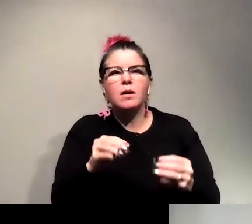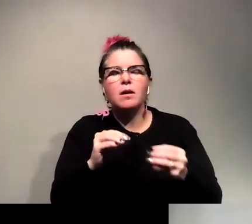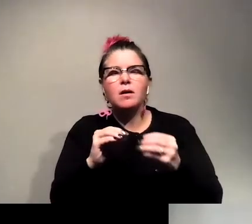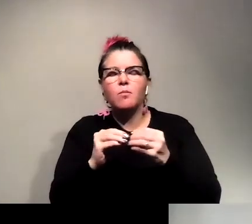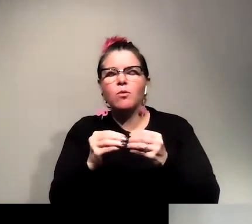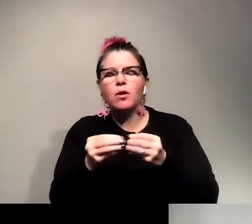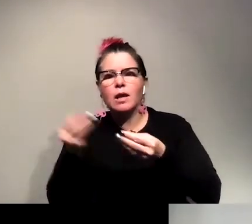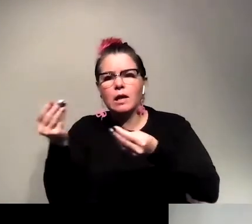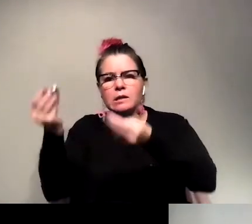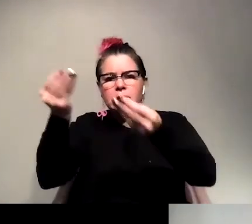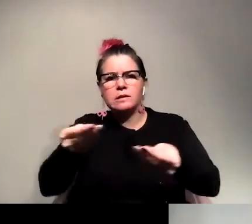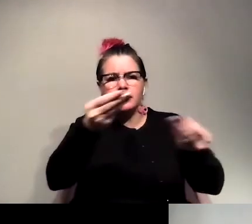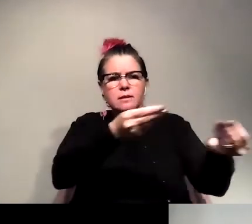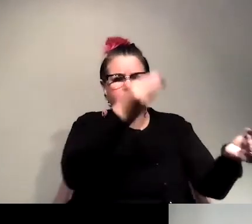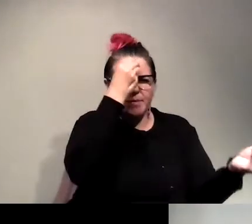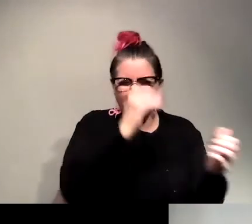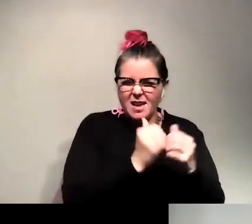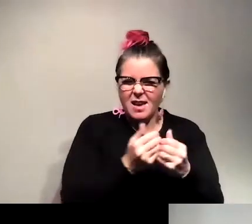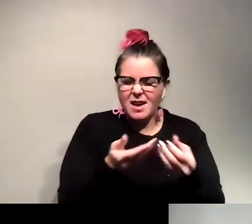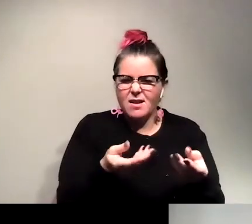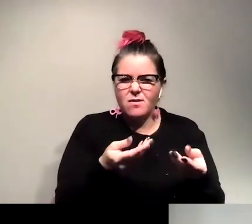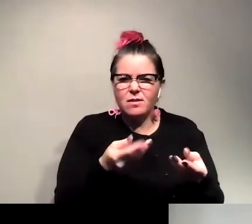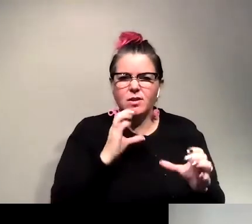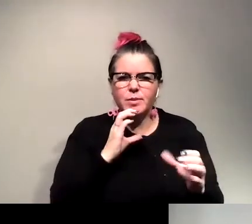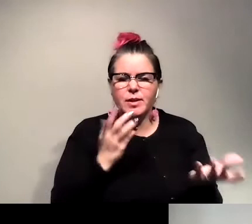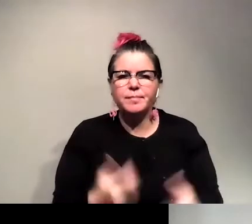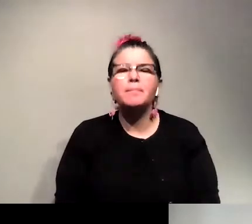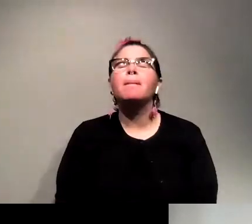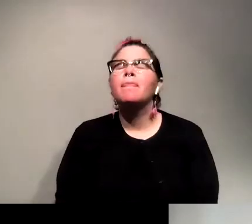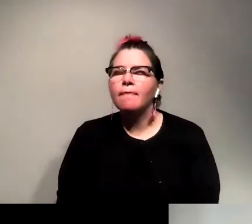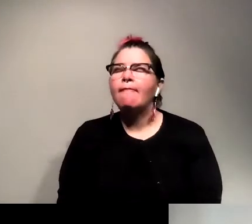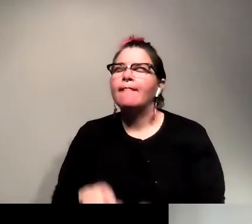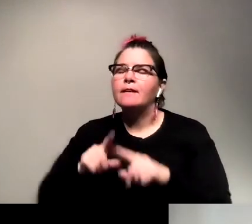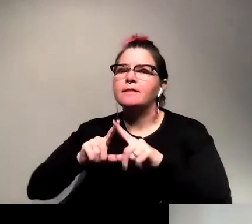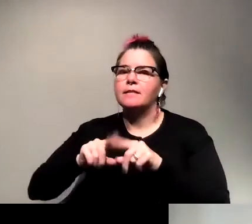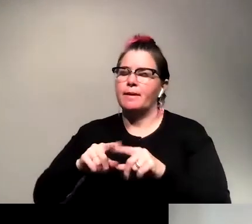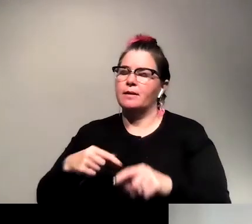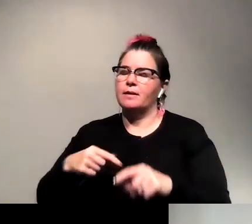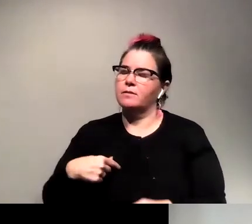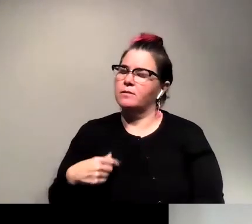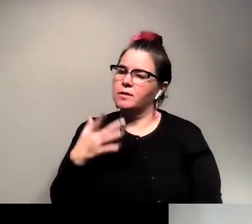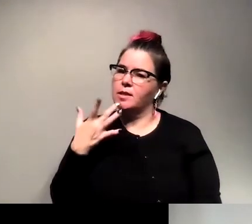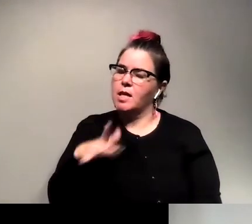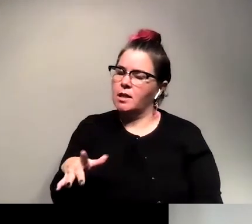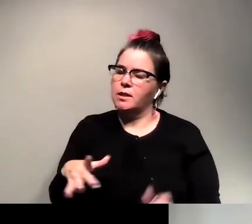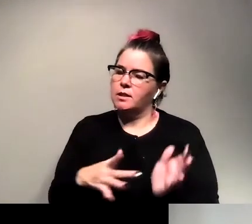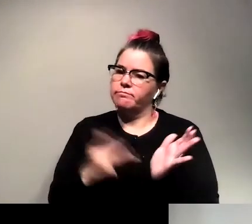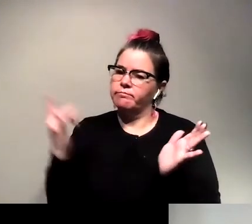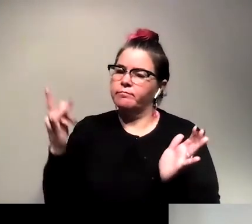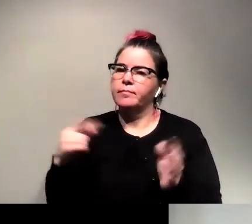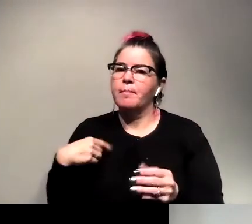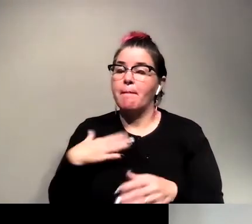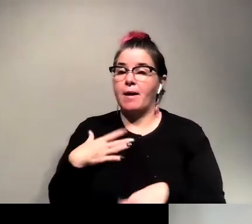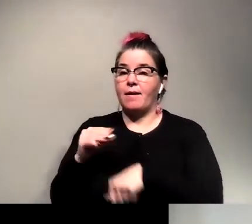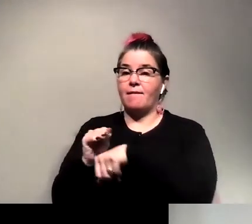type situation? So it really, really depends. So I'm incredibly privileged that I work, my advisor